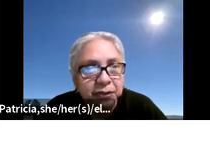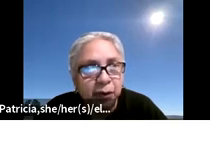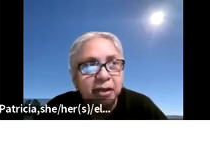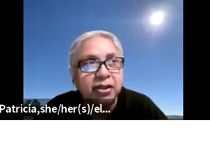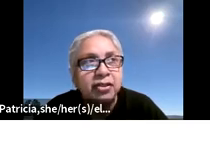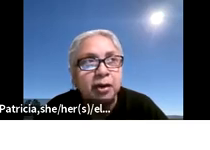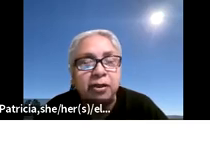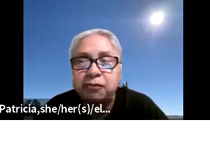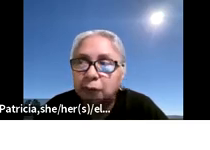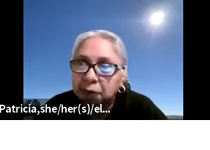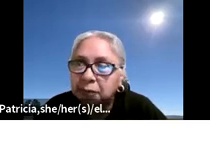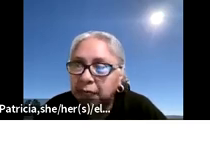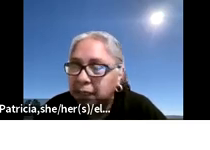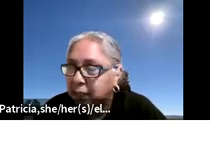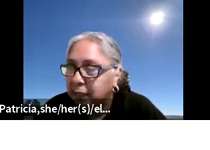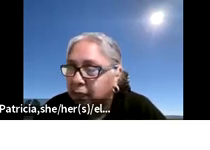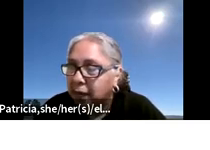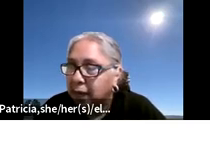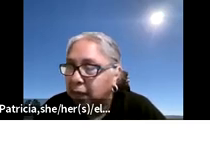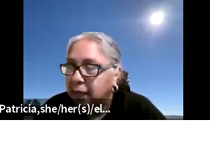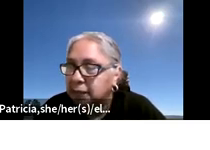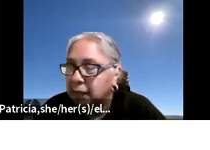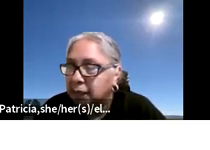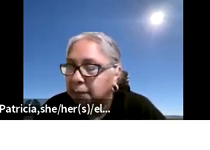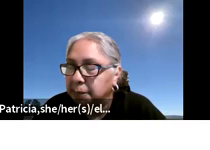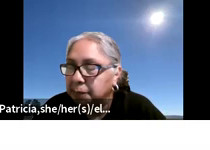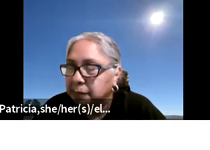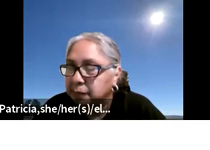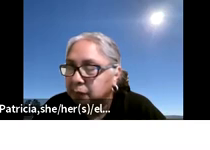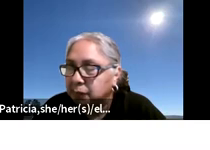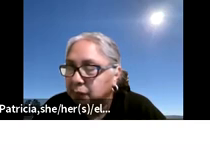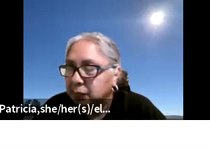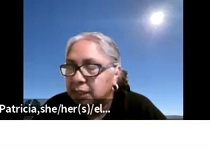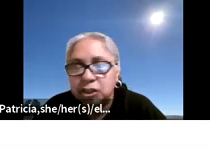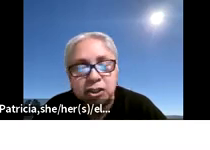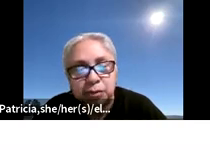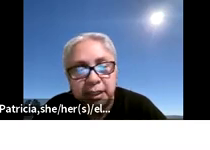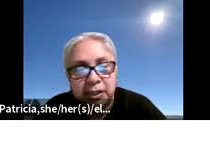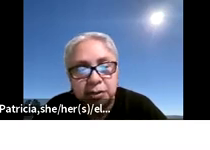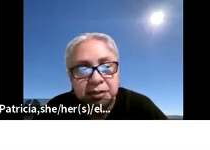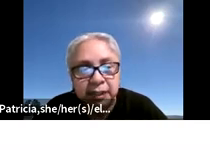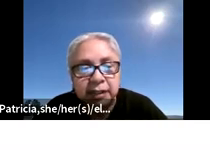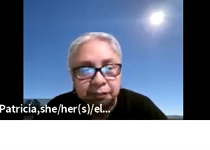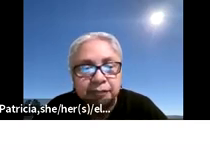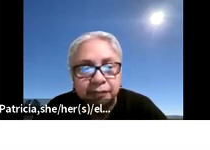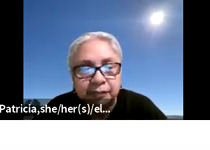them also. I think they were in the fourth grade. And it's just